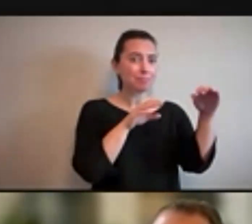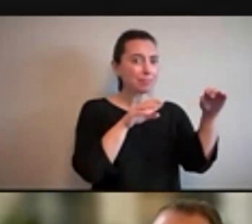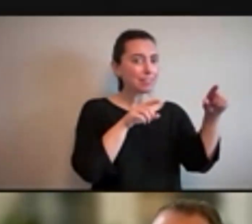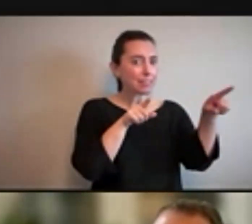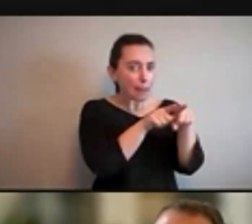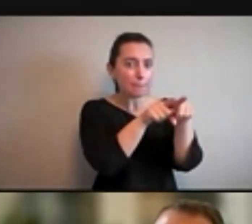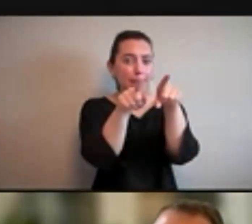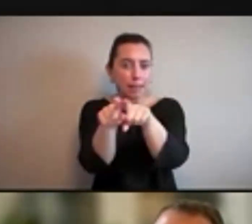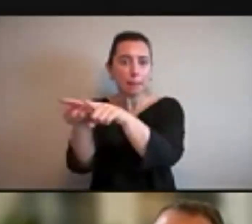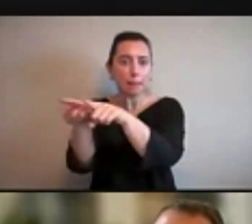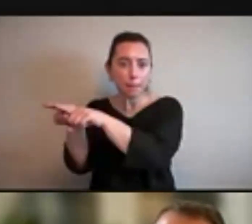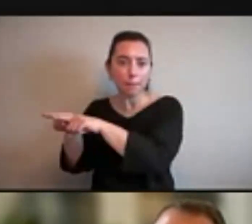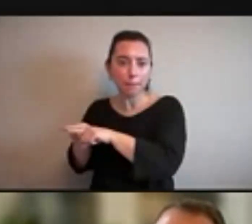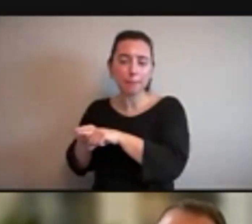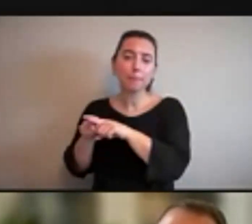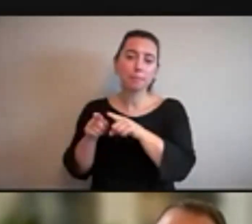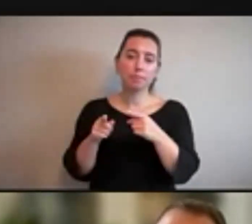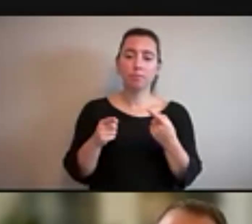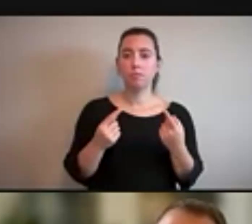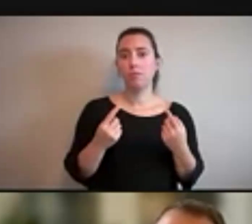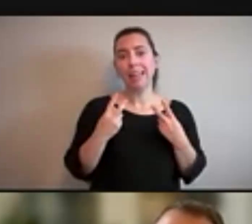is an important